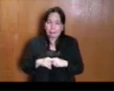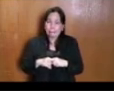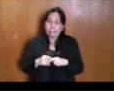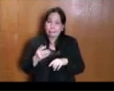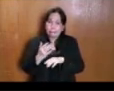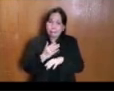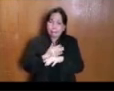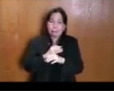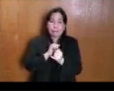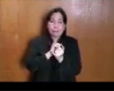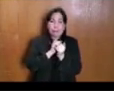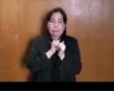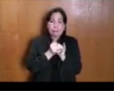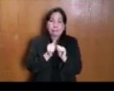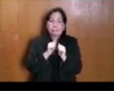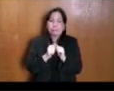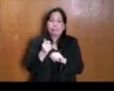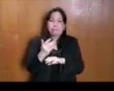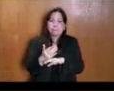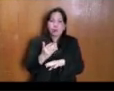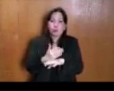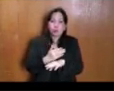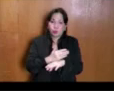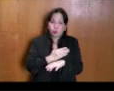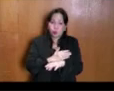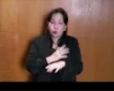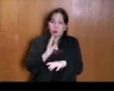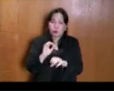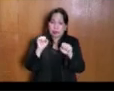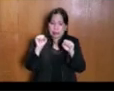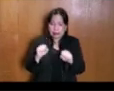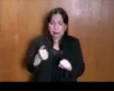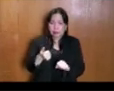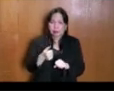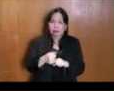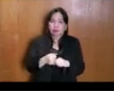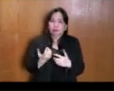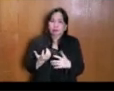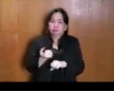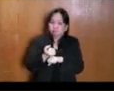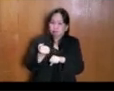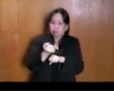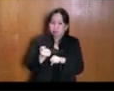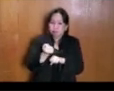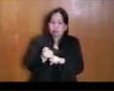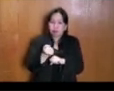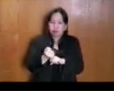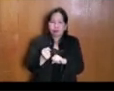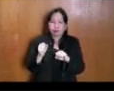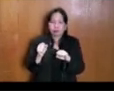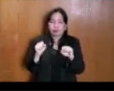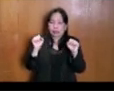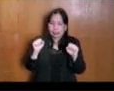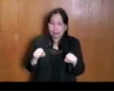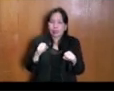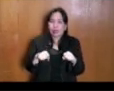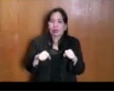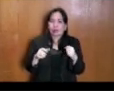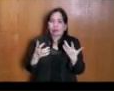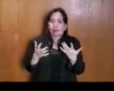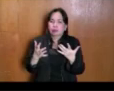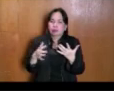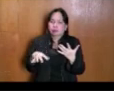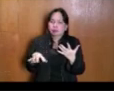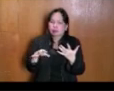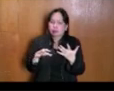Increasing adaptation also means strengthening adaptive capacity in terms of robustness, or the ability to withstand a range of outcomes